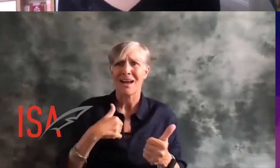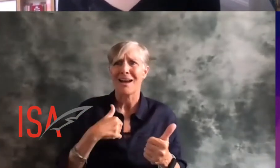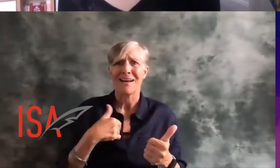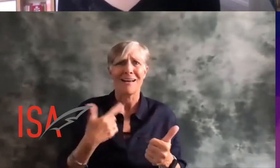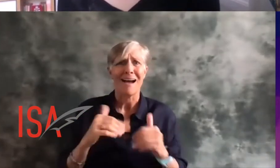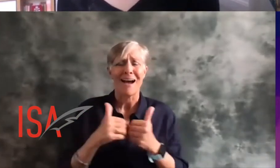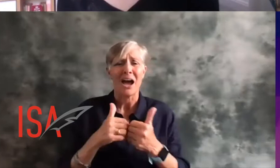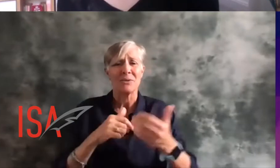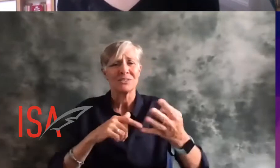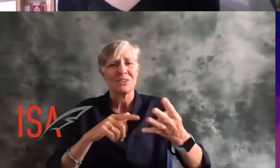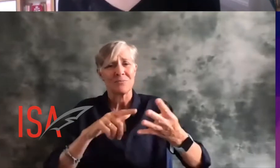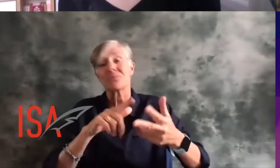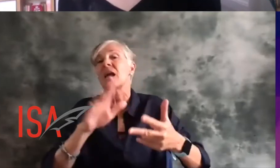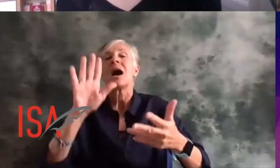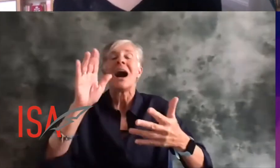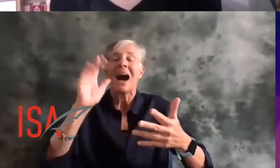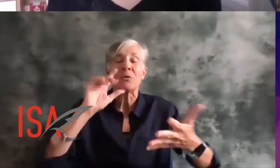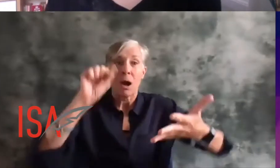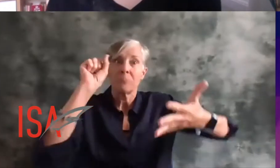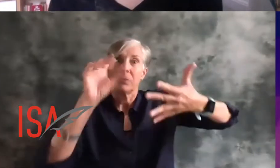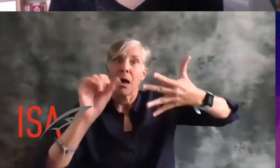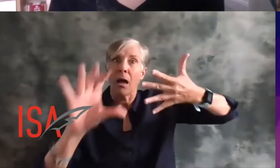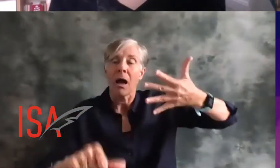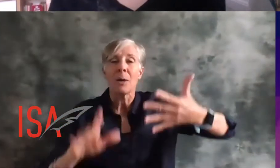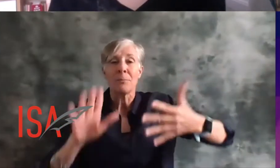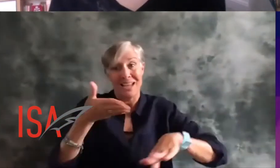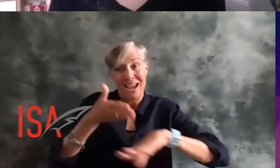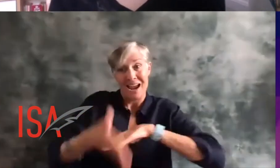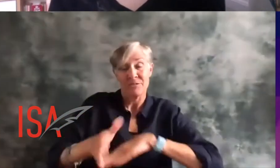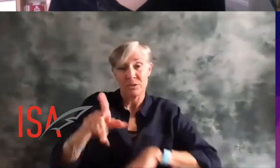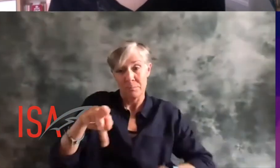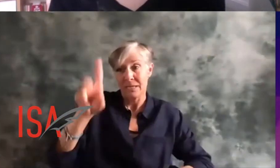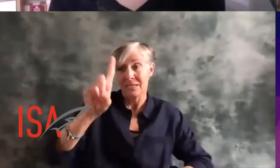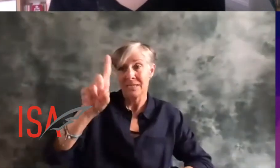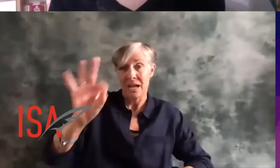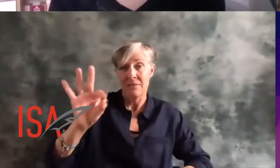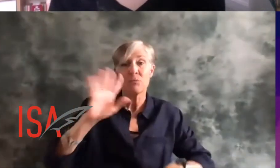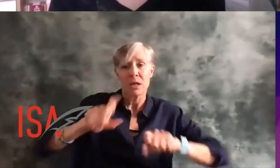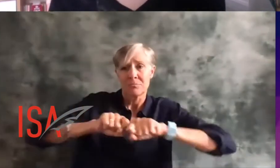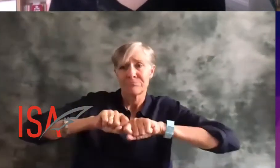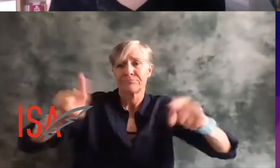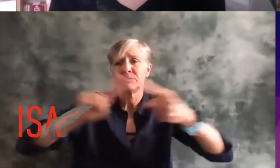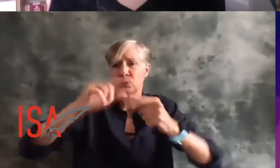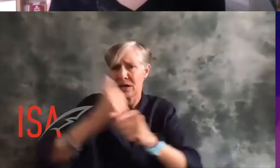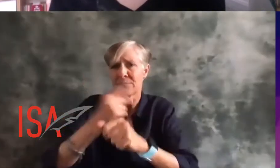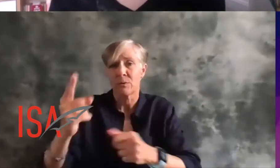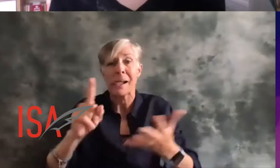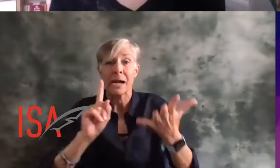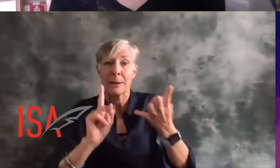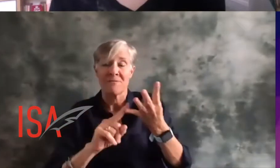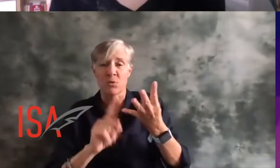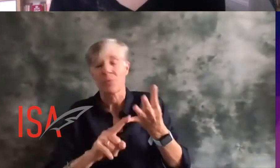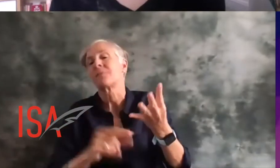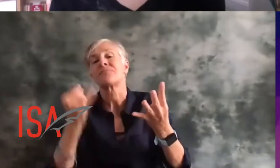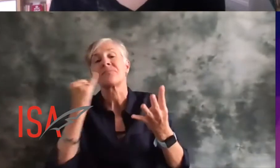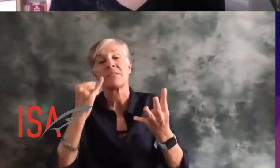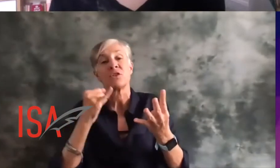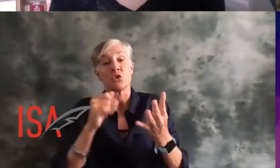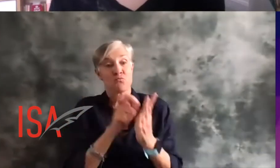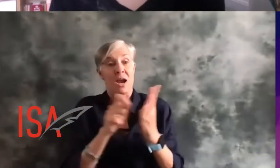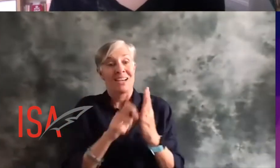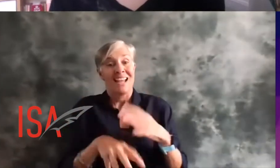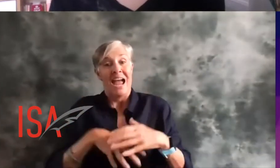a reminder, you're going to get this in a PDF after our presentation. But if you are writing outside your